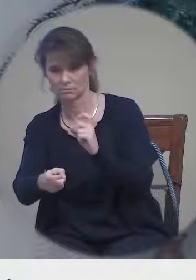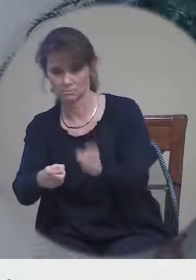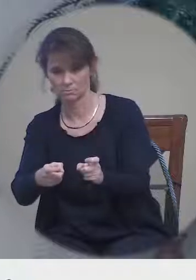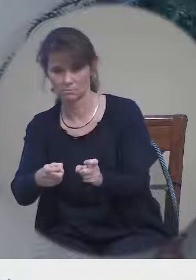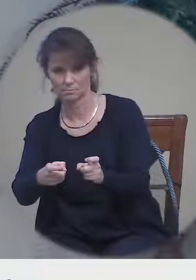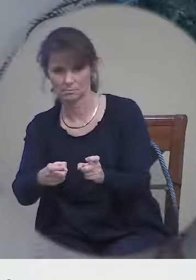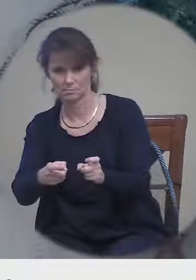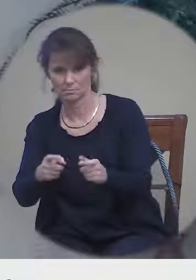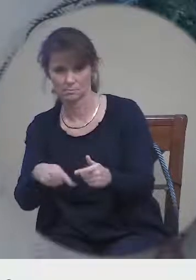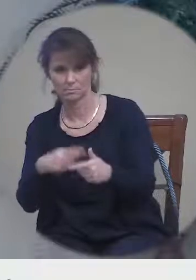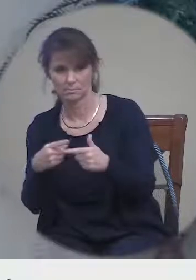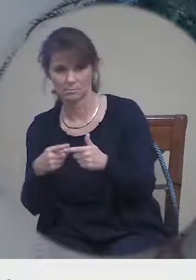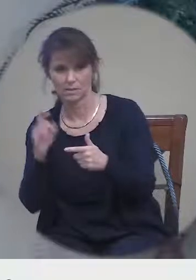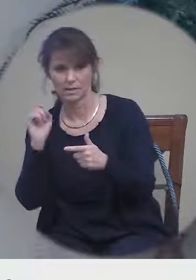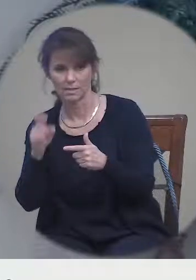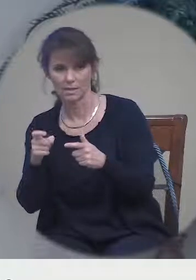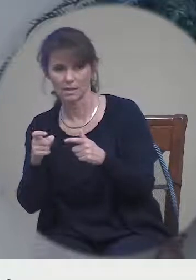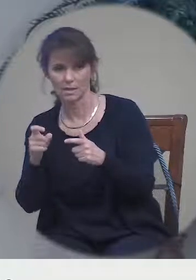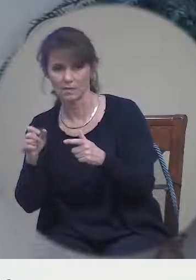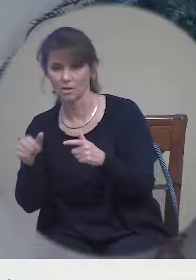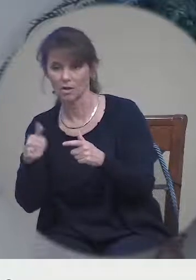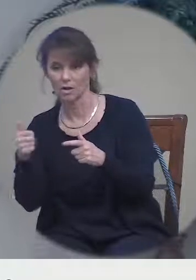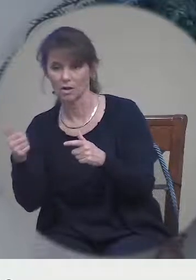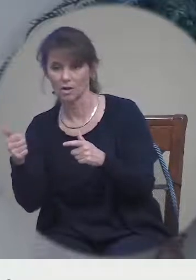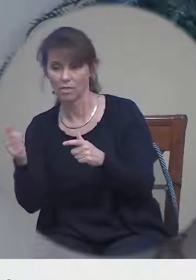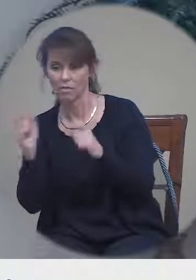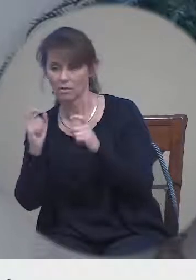What else did it give you?